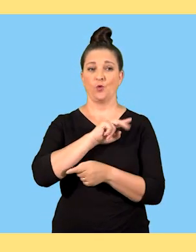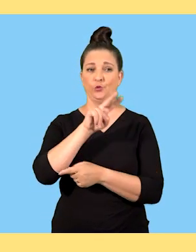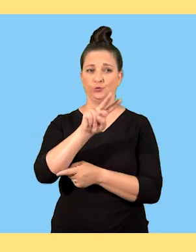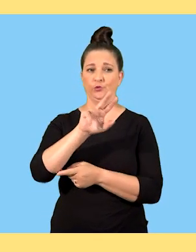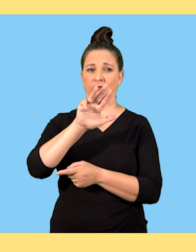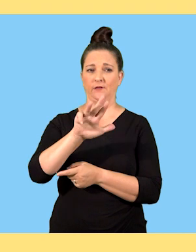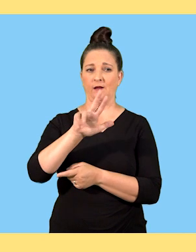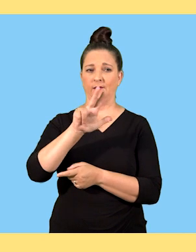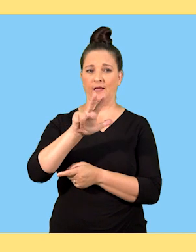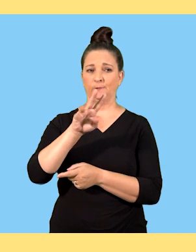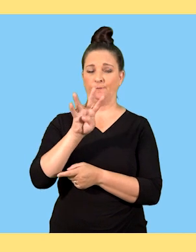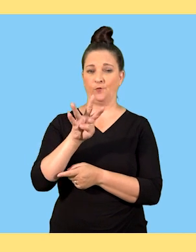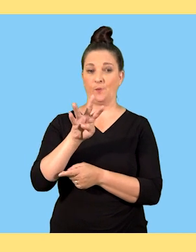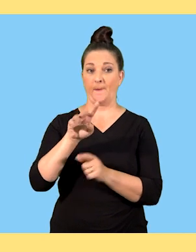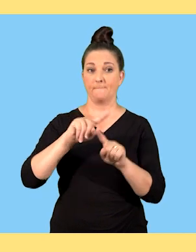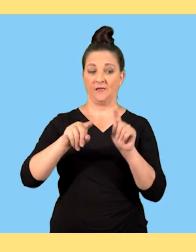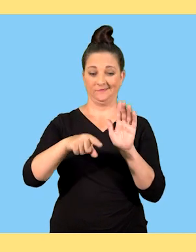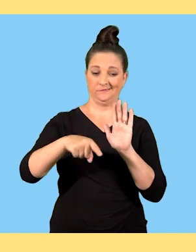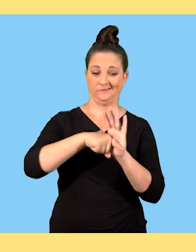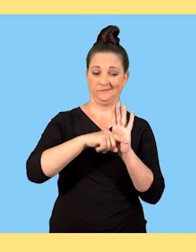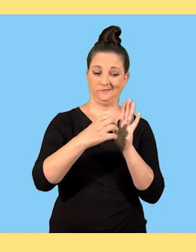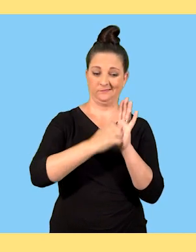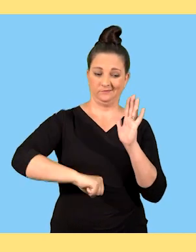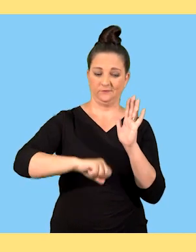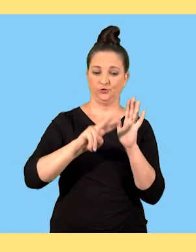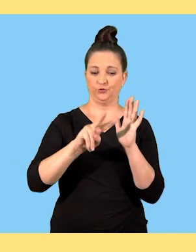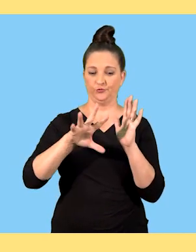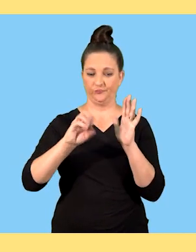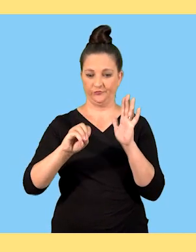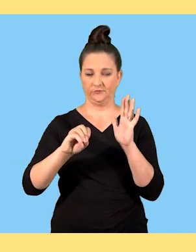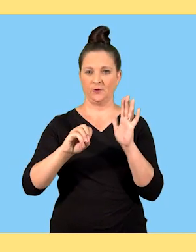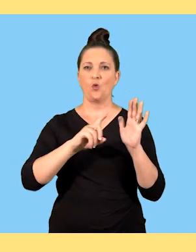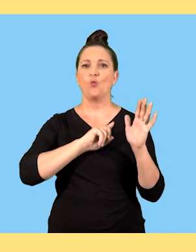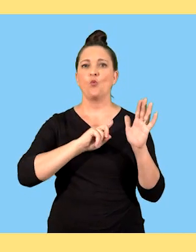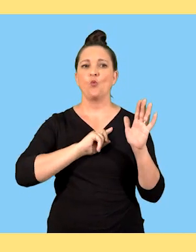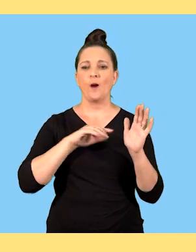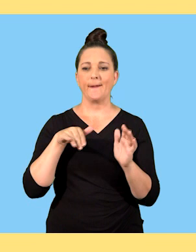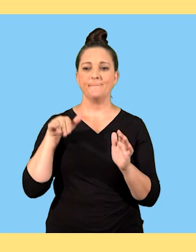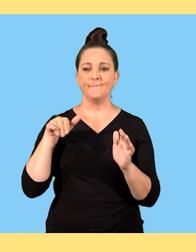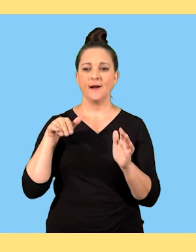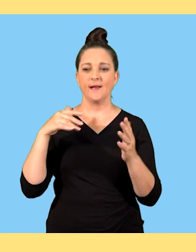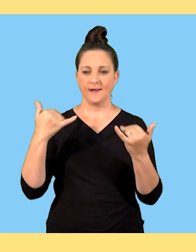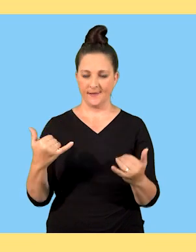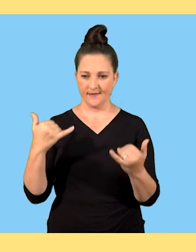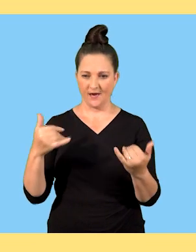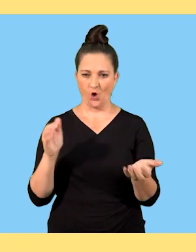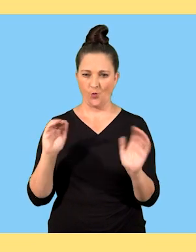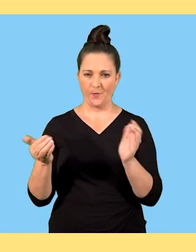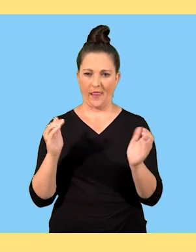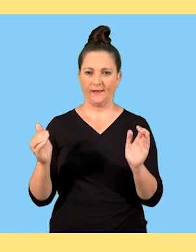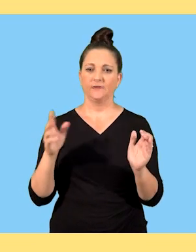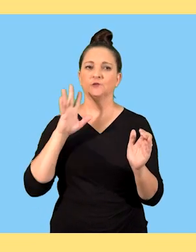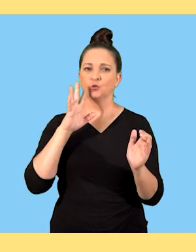2,984. Then we subtract because we have paid, 250. That means our bank balance